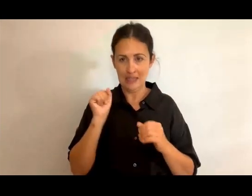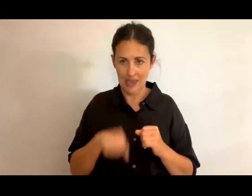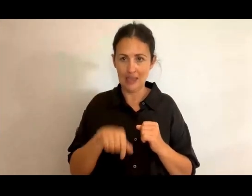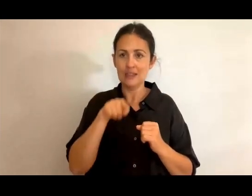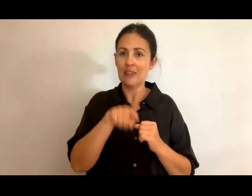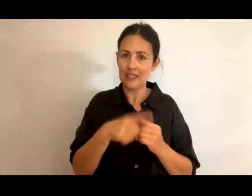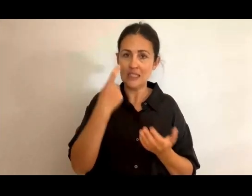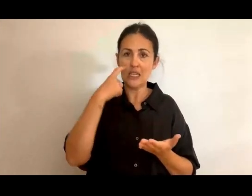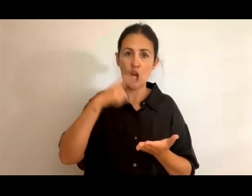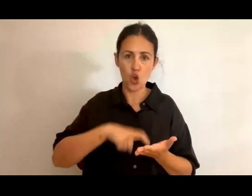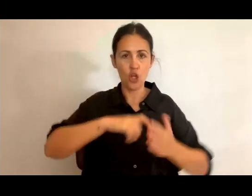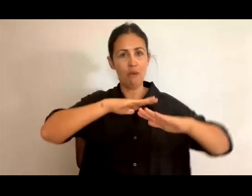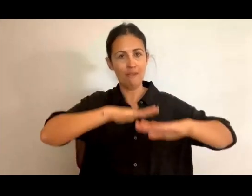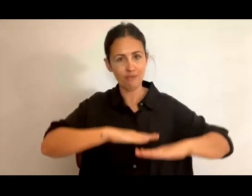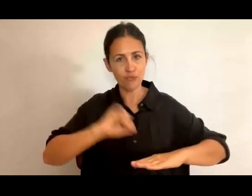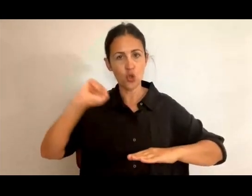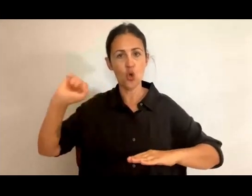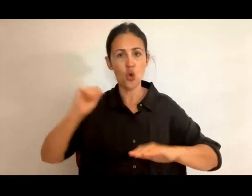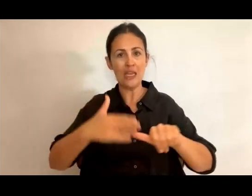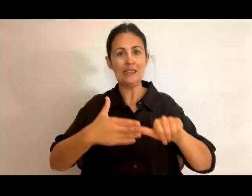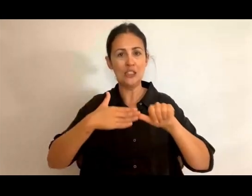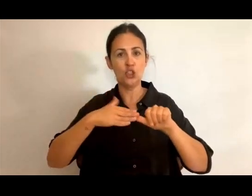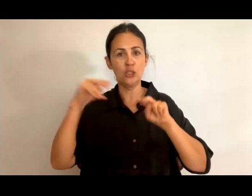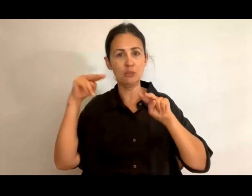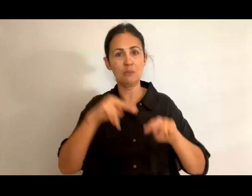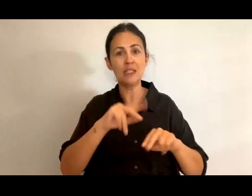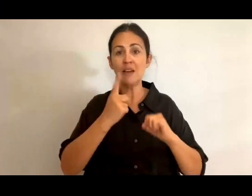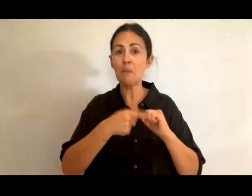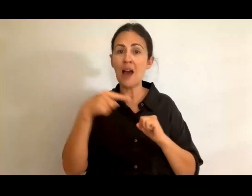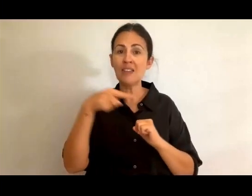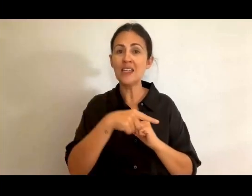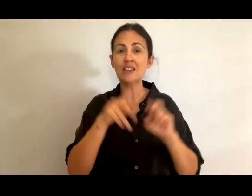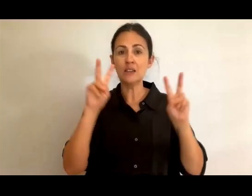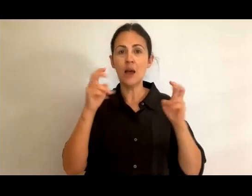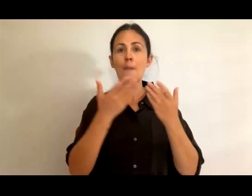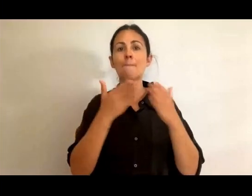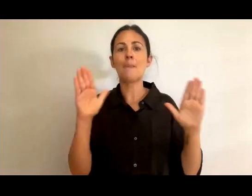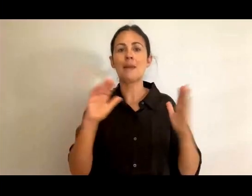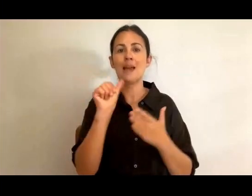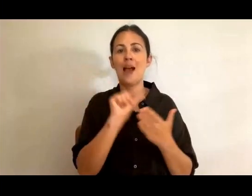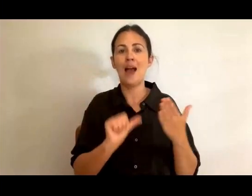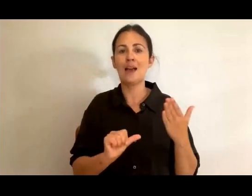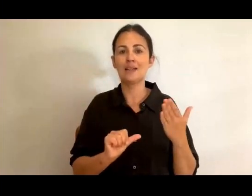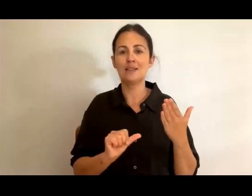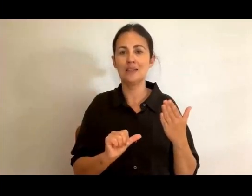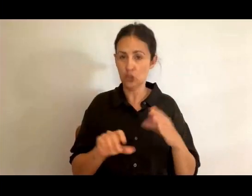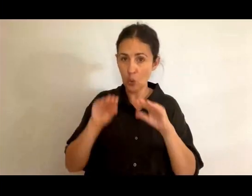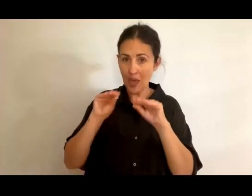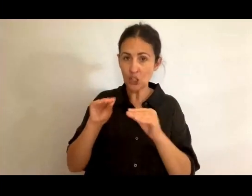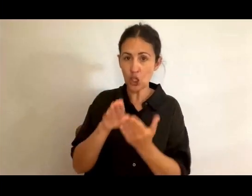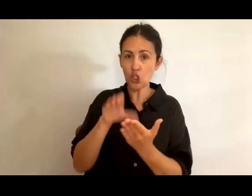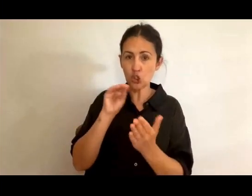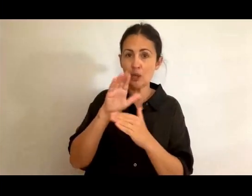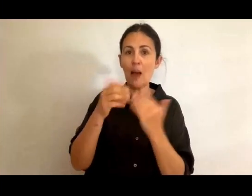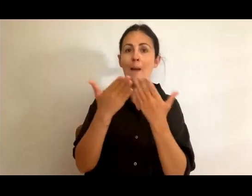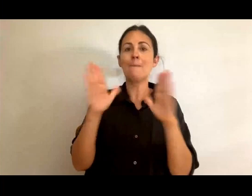perspective, but also the fact that it's a public artwork. And that's what we were educating these students about how to make it successful